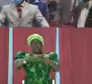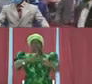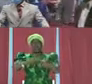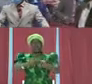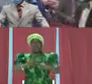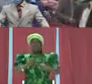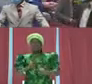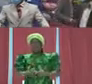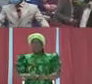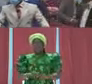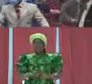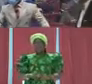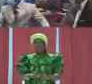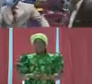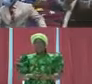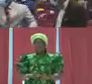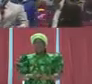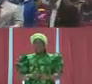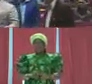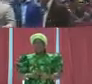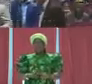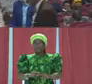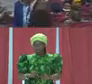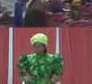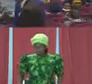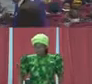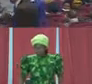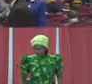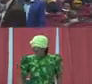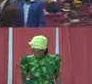and then take our offering